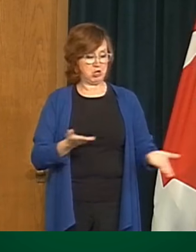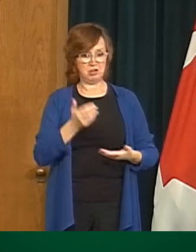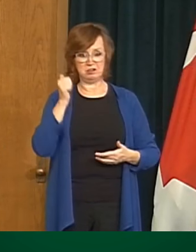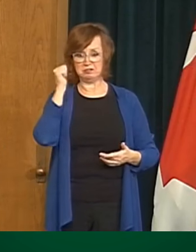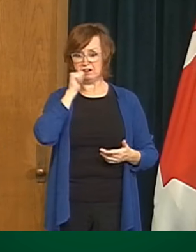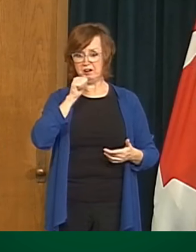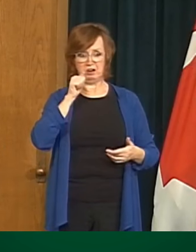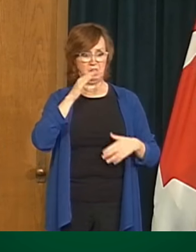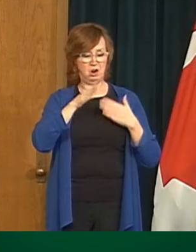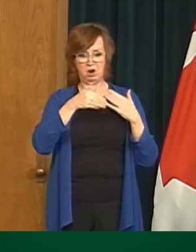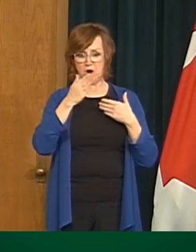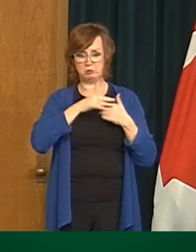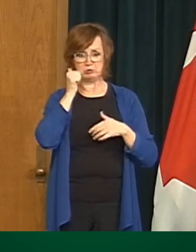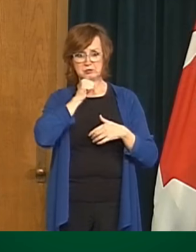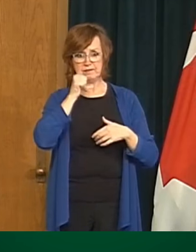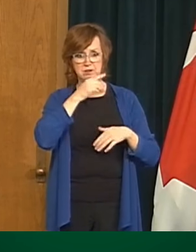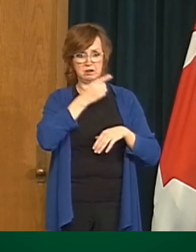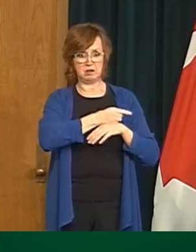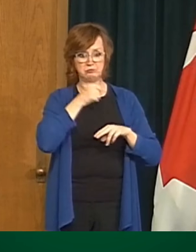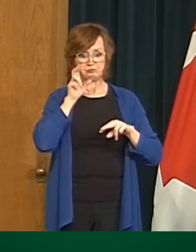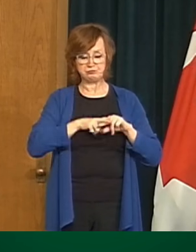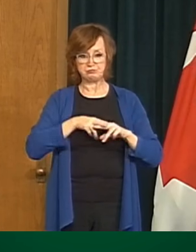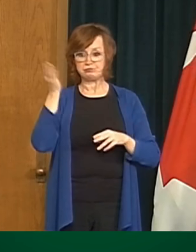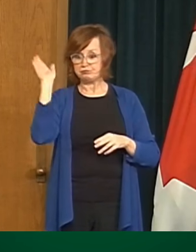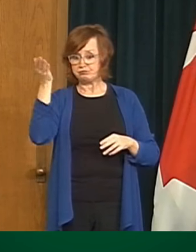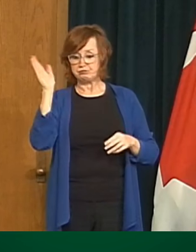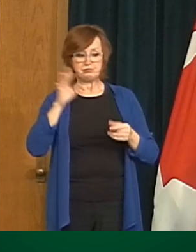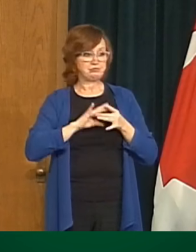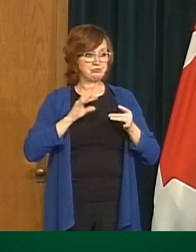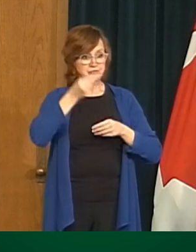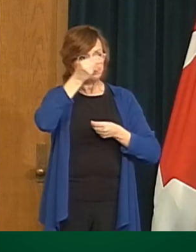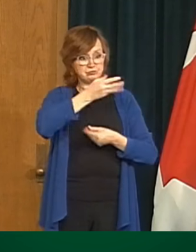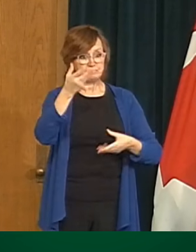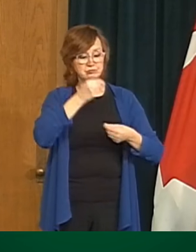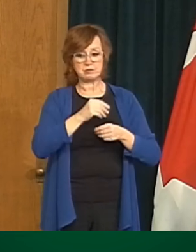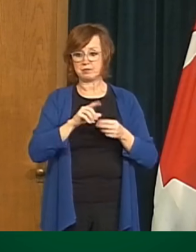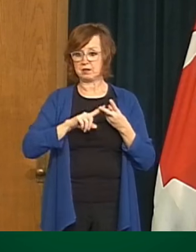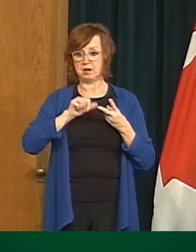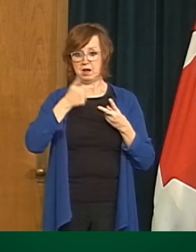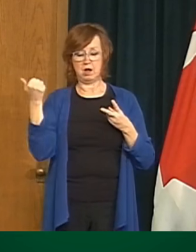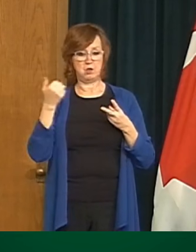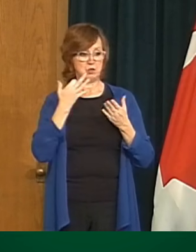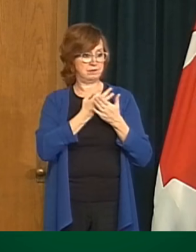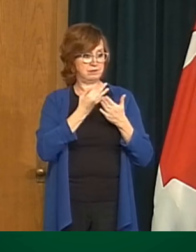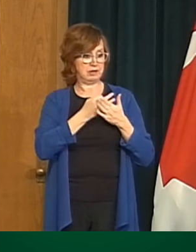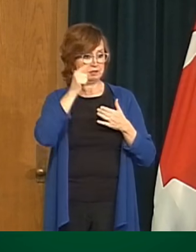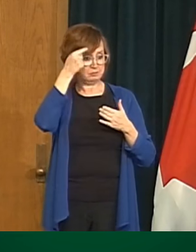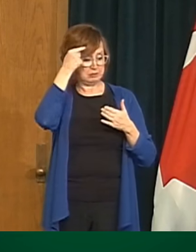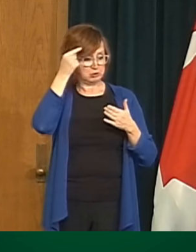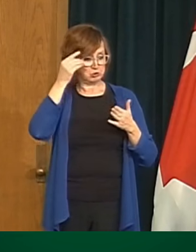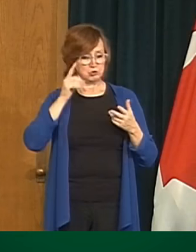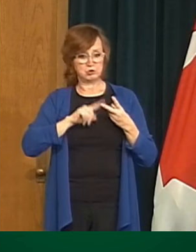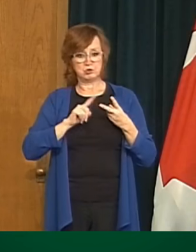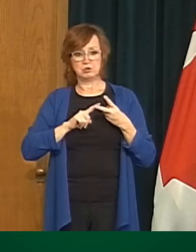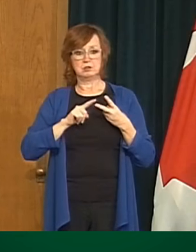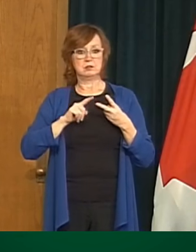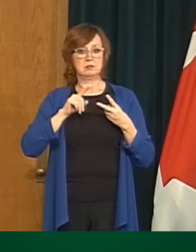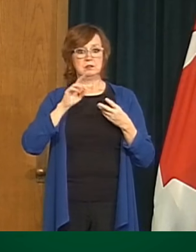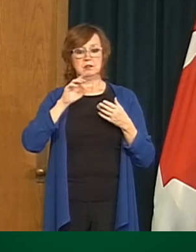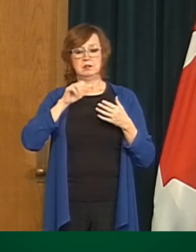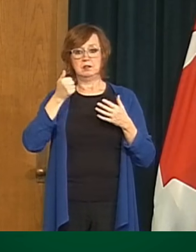available, and other ministers have also made themselves available to the public through briefings just like